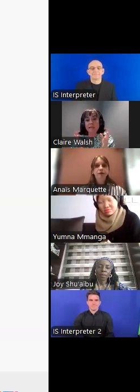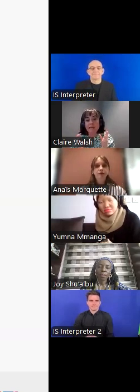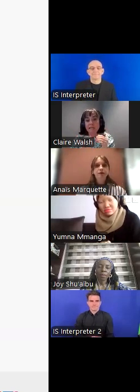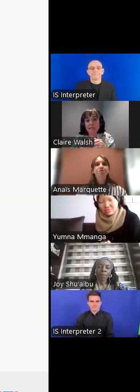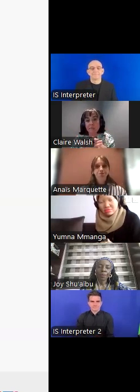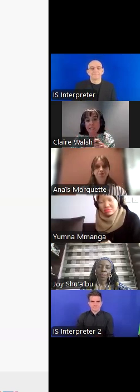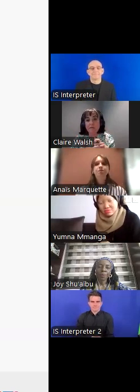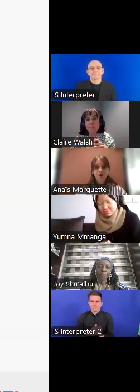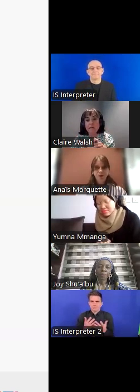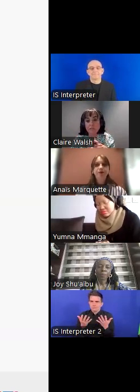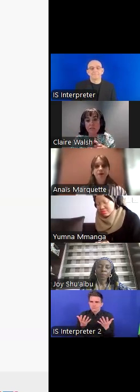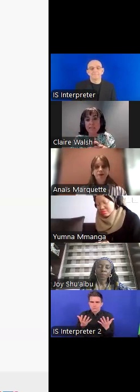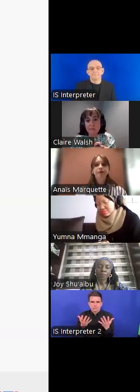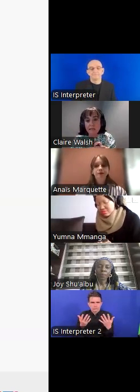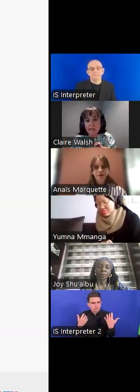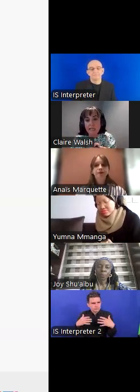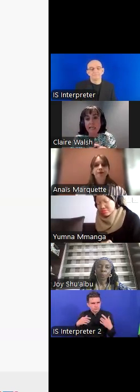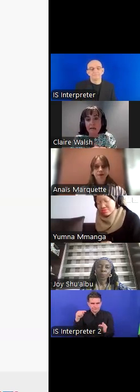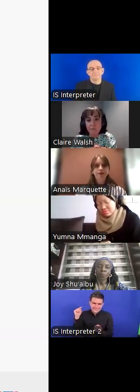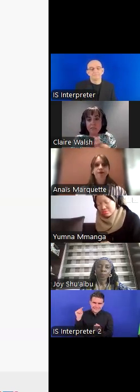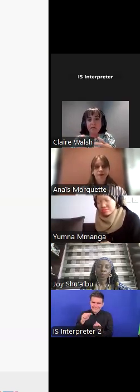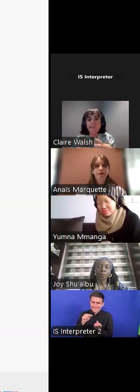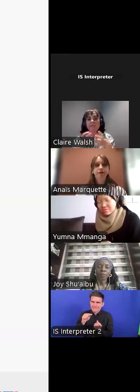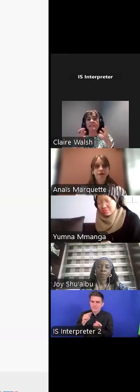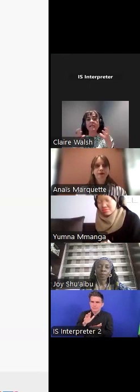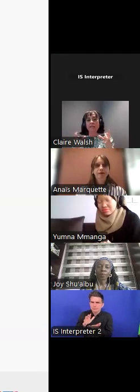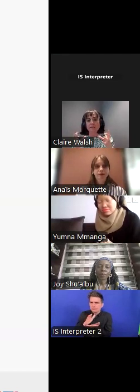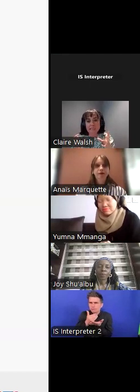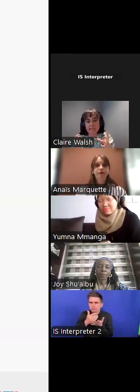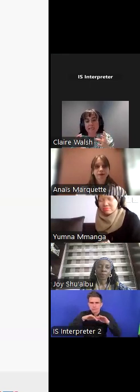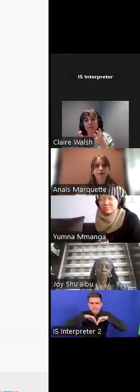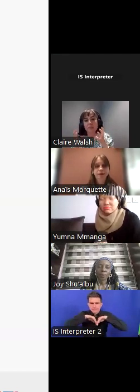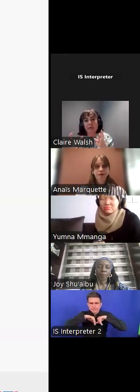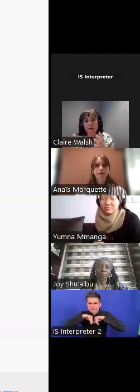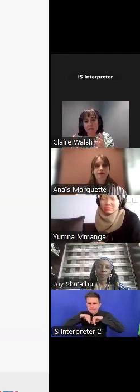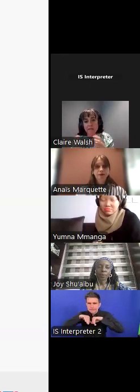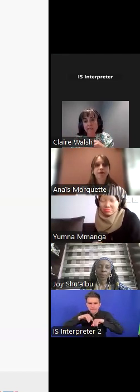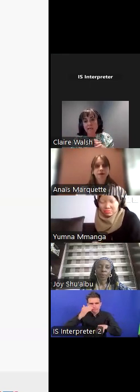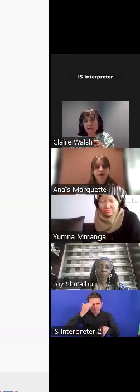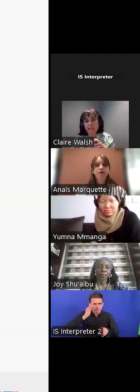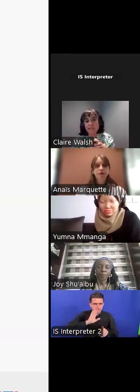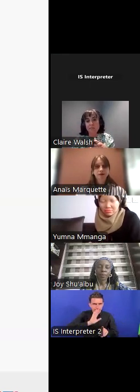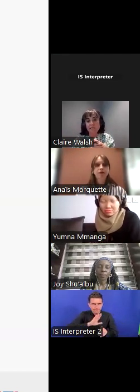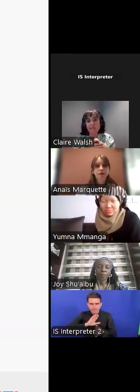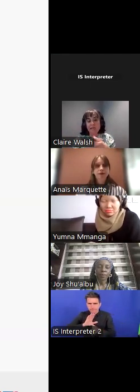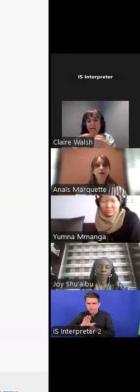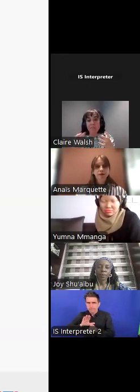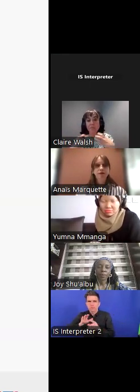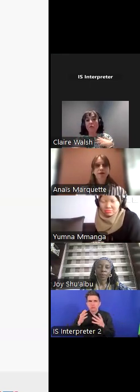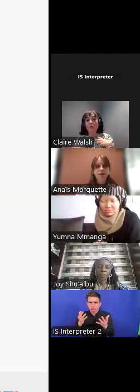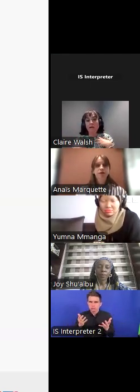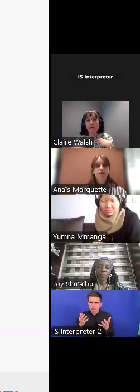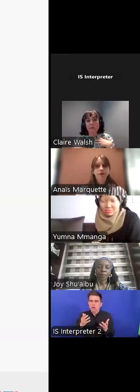stigma is that we don't measure stigma enough. We don't understand those contextual barriers. That's something that